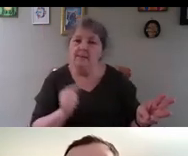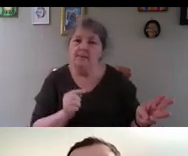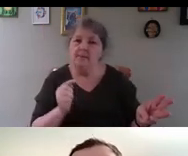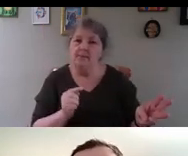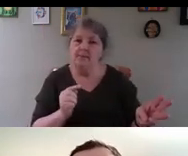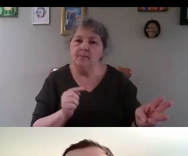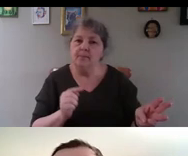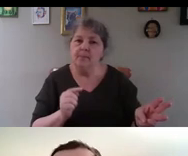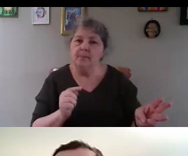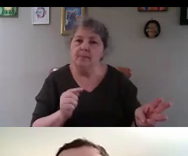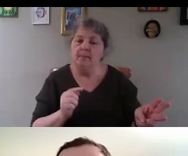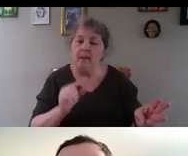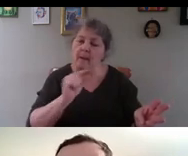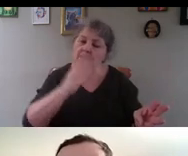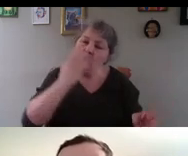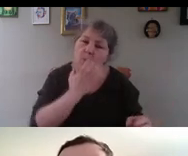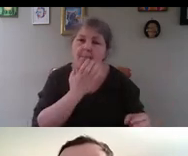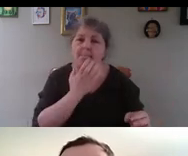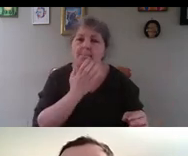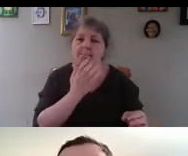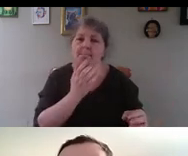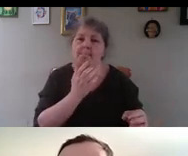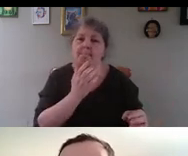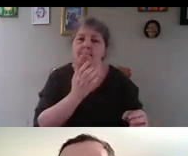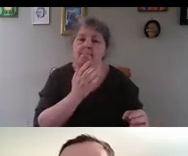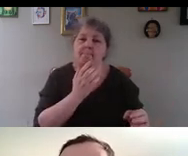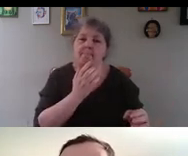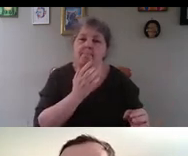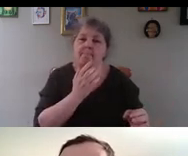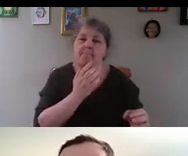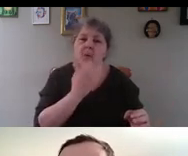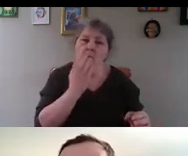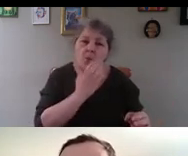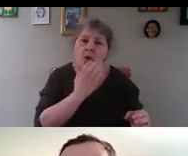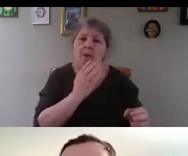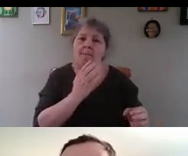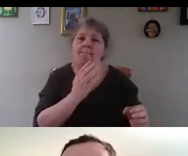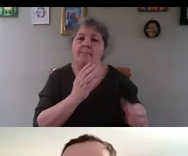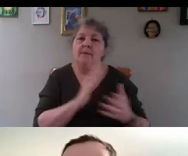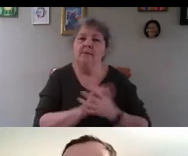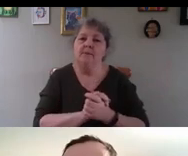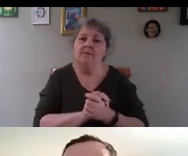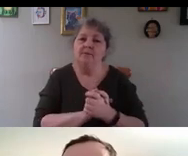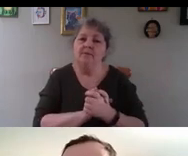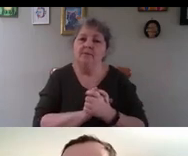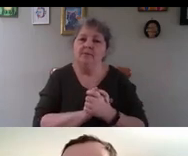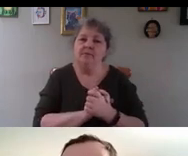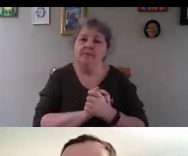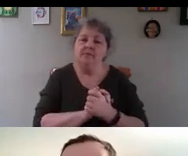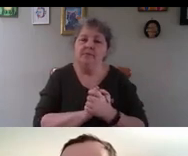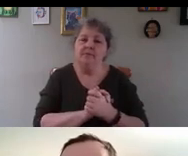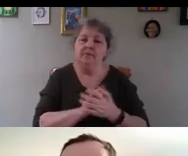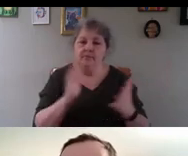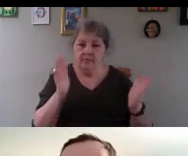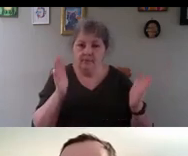is a bit warmer, Atlantic, you know, the storm, but it's milder. So, the entrance